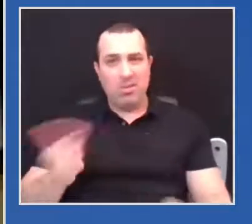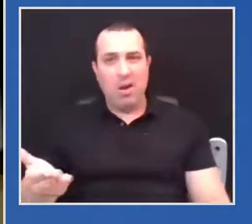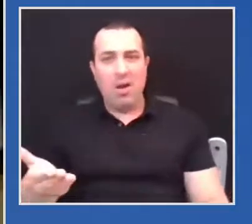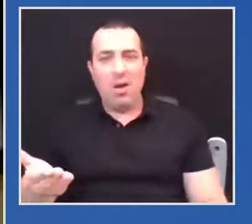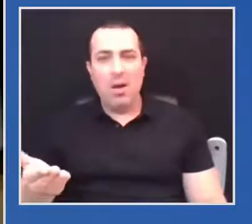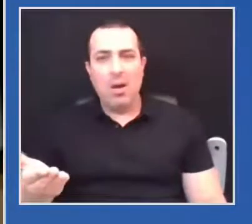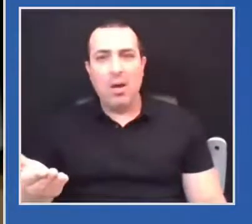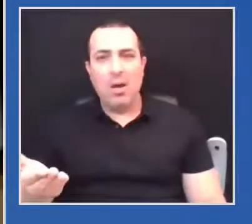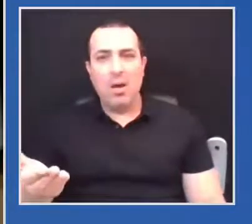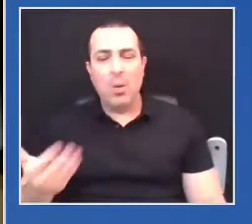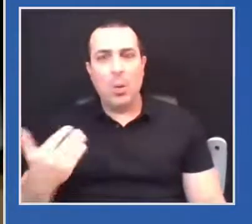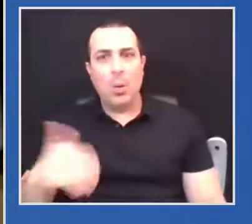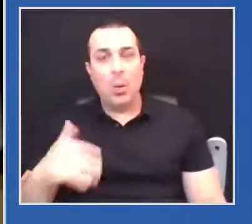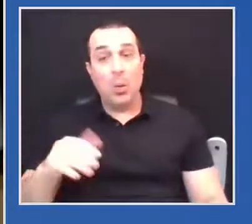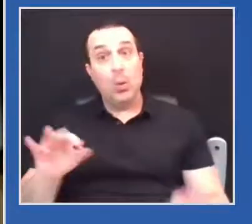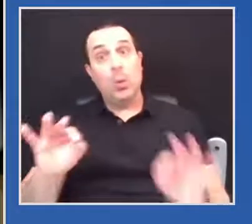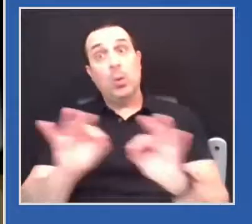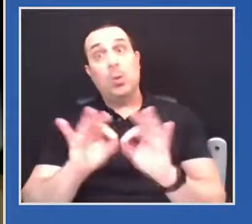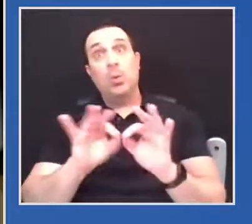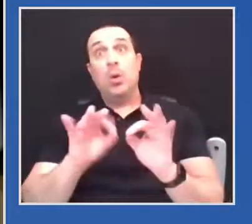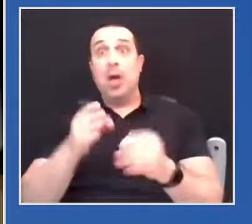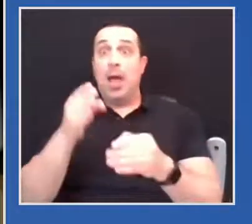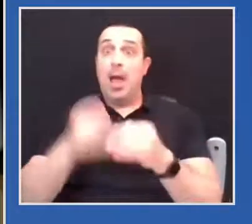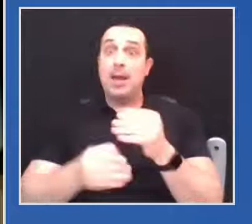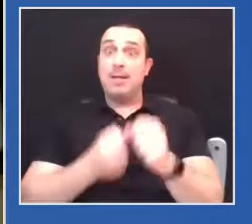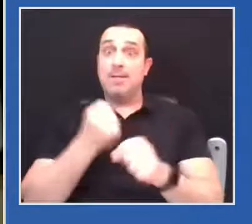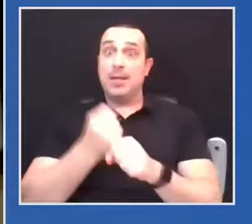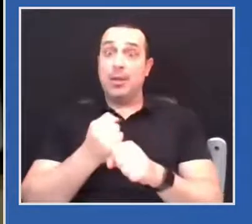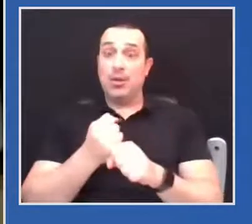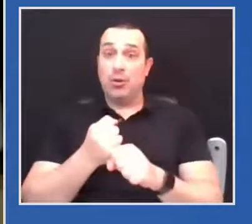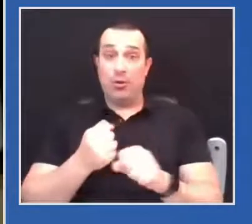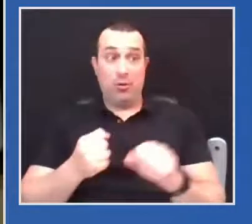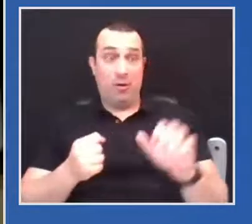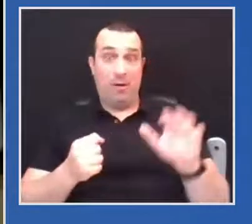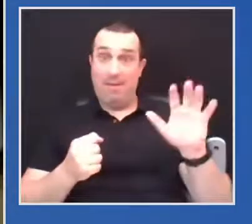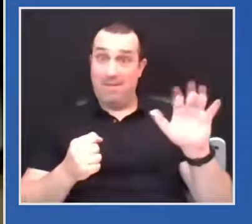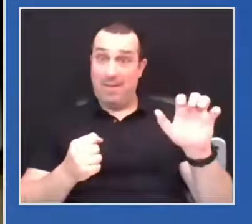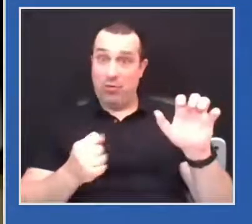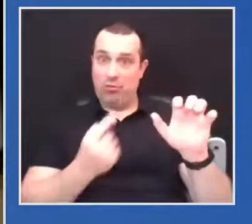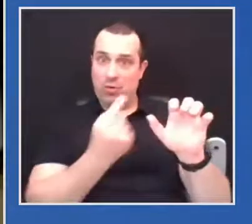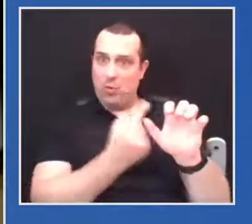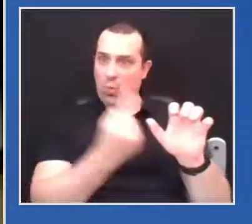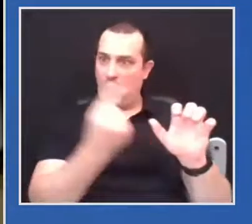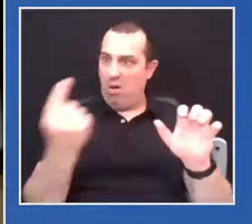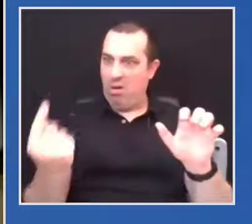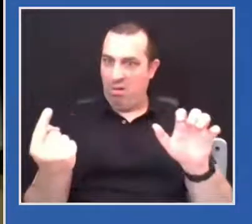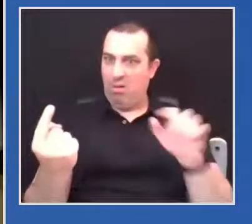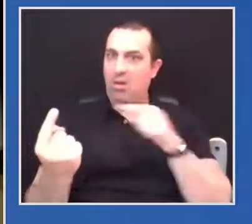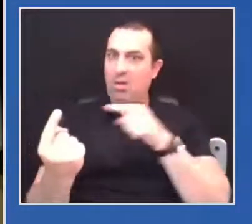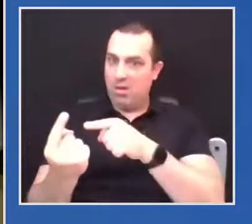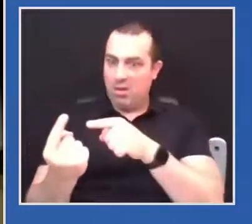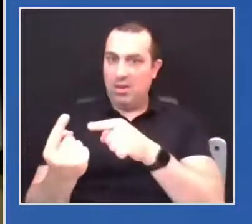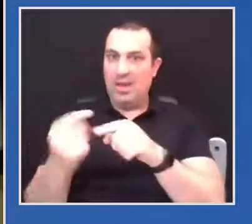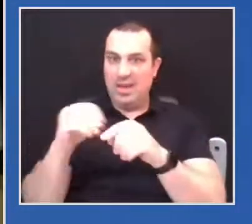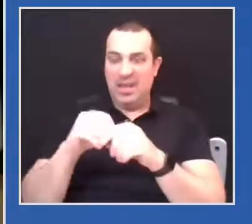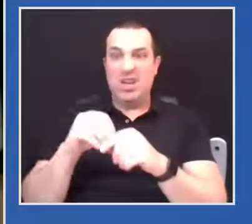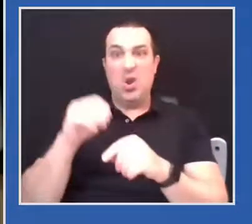And the estimate is by the end of this year, 1 in 500 African Americans in America will